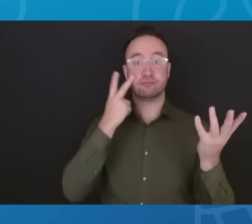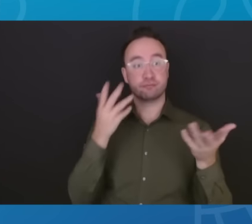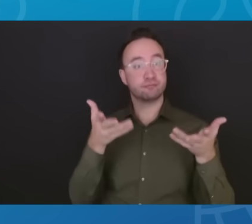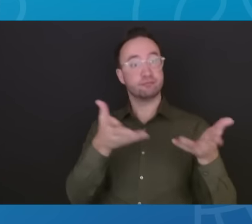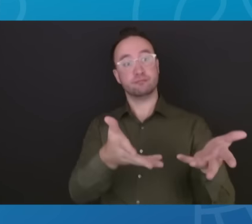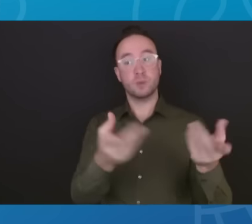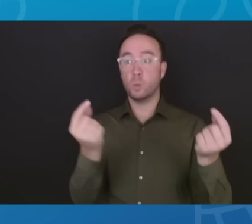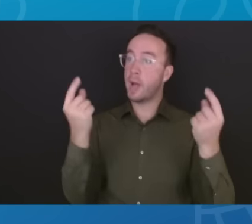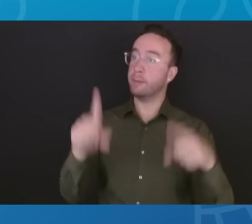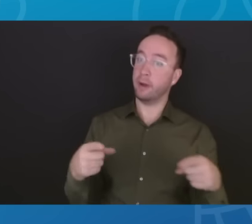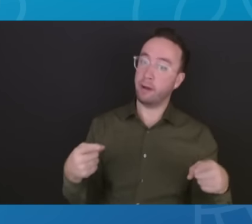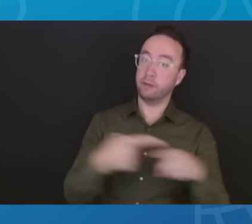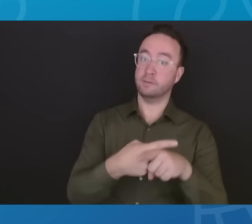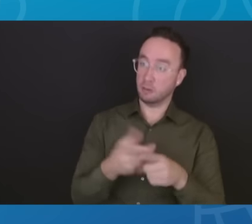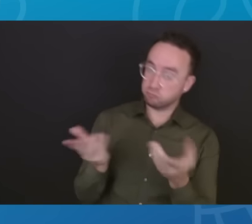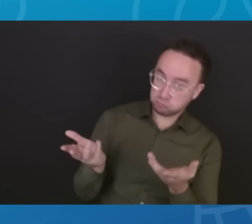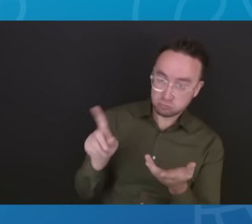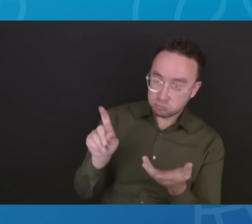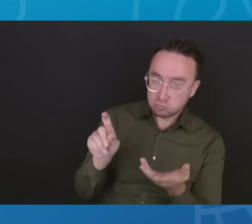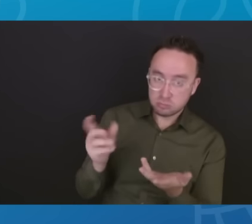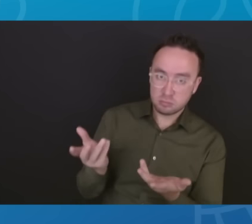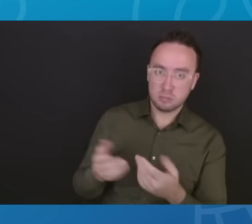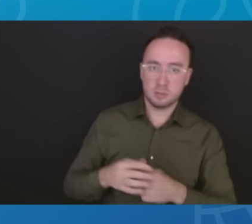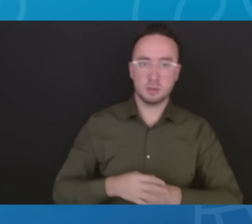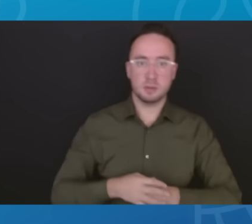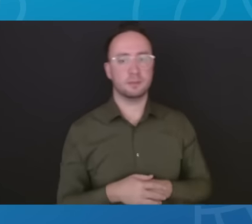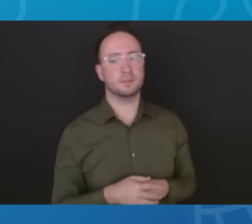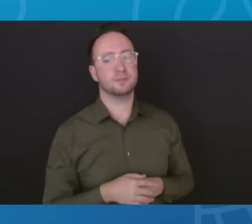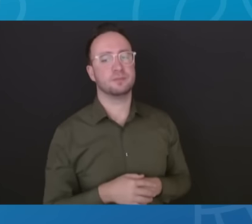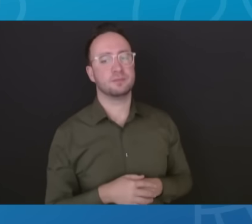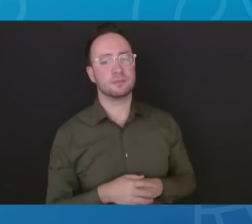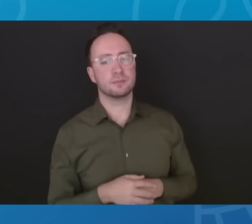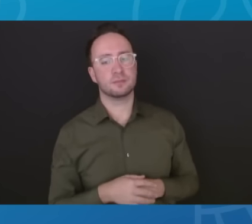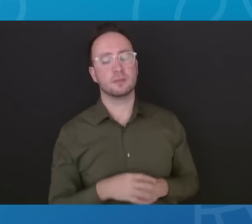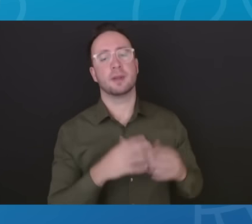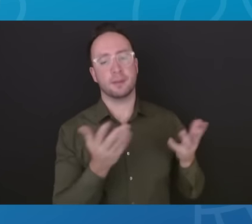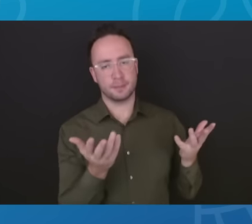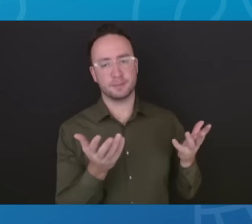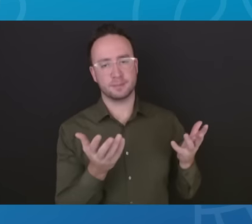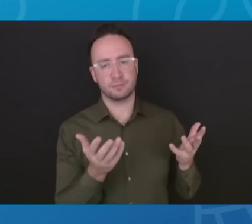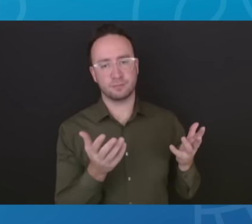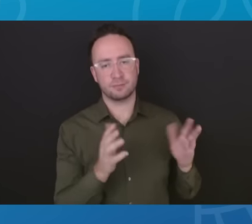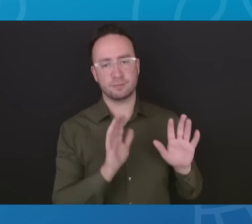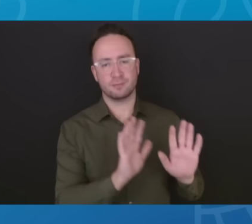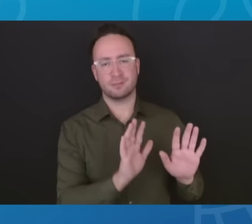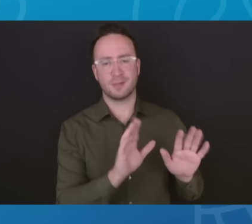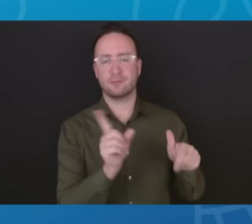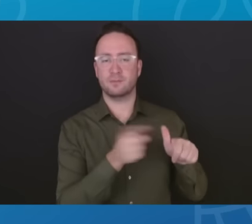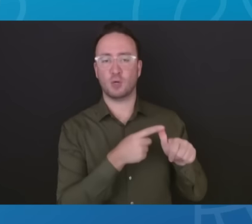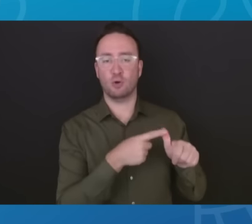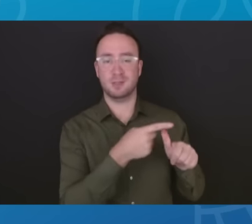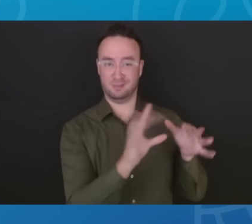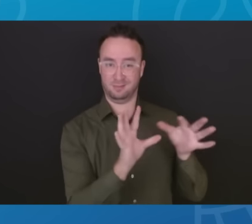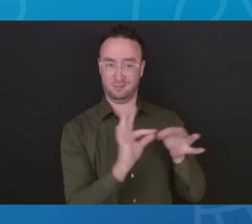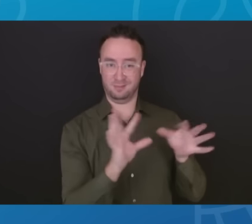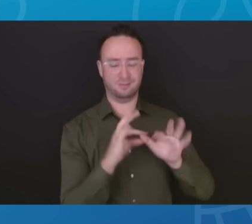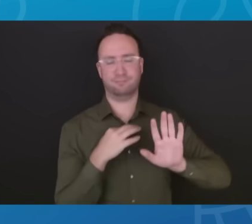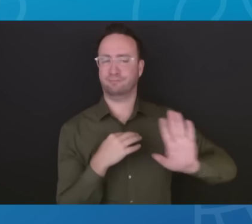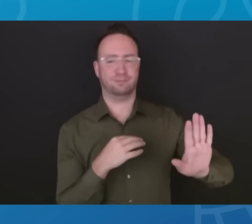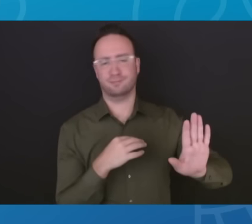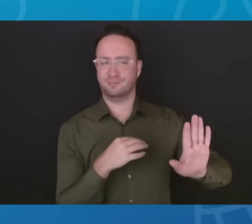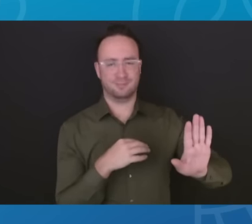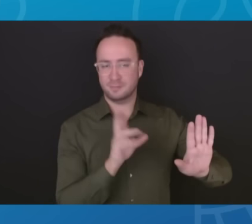the first sentence or two sentences of the question. There are very serious ongoing conversations about this with our partners in the region, with the government of Israel, with